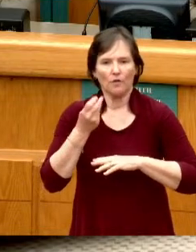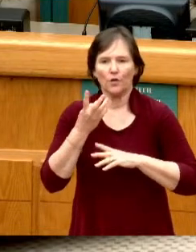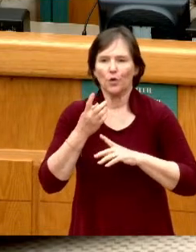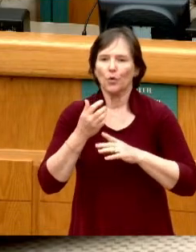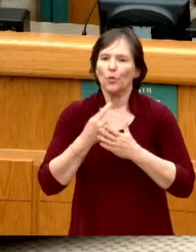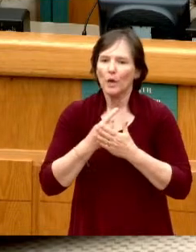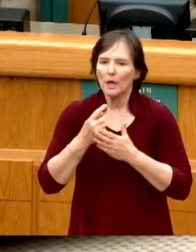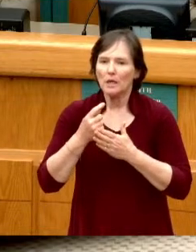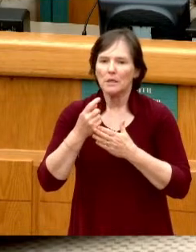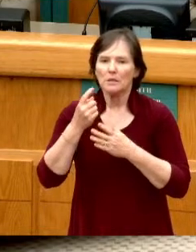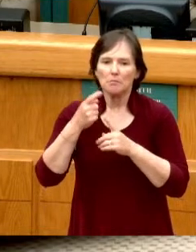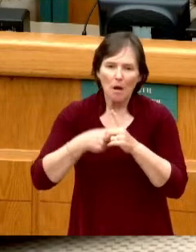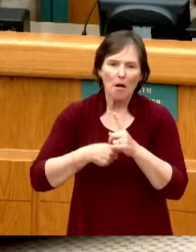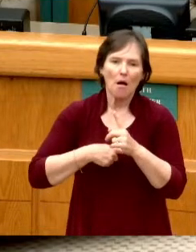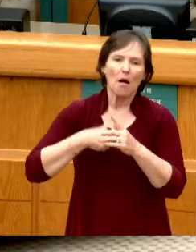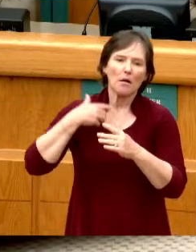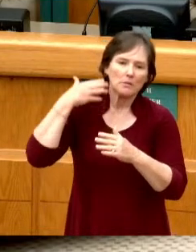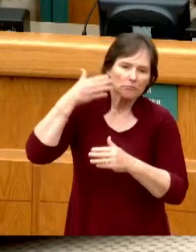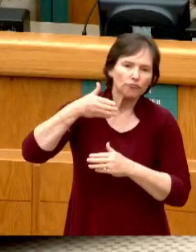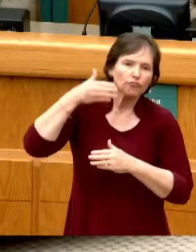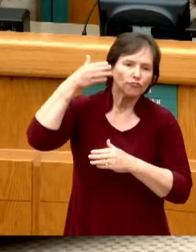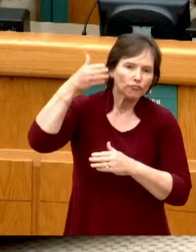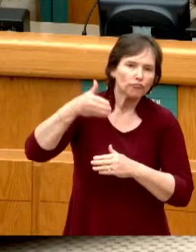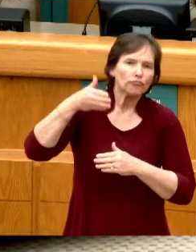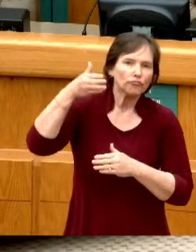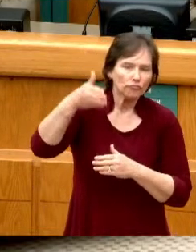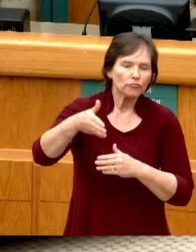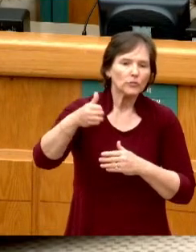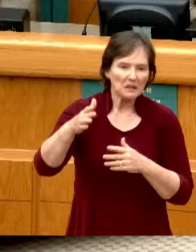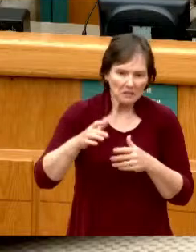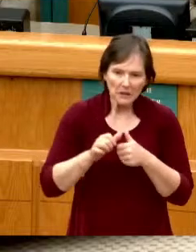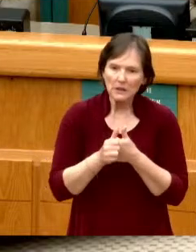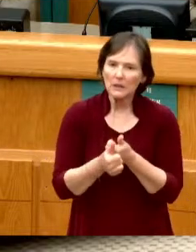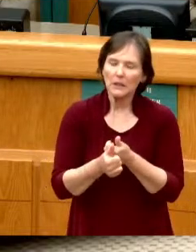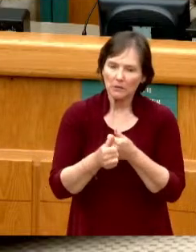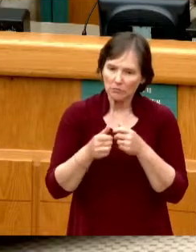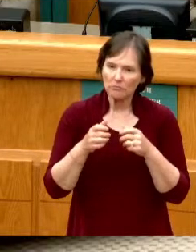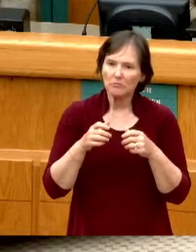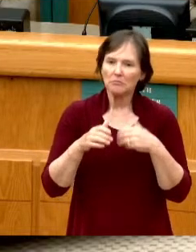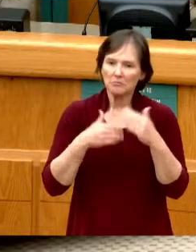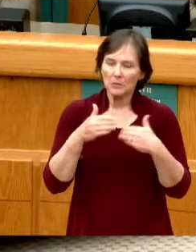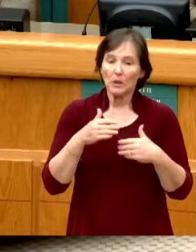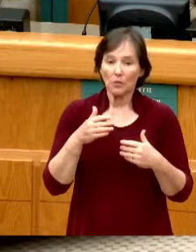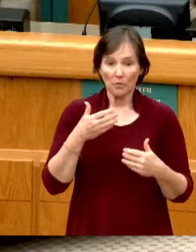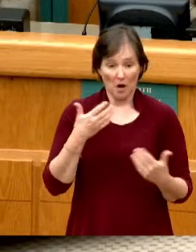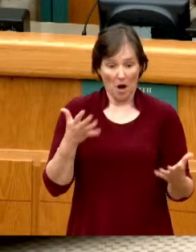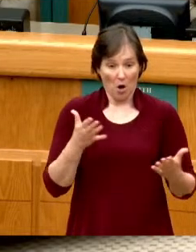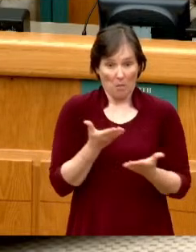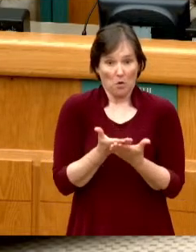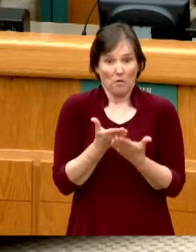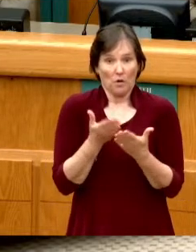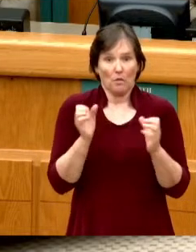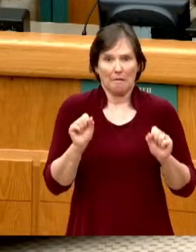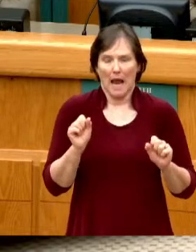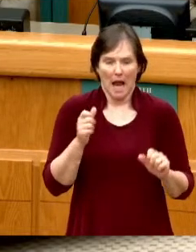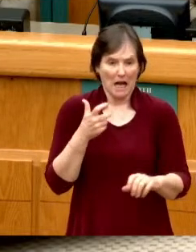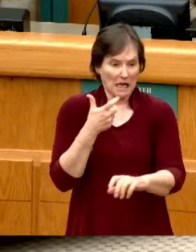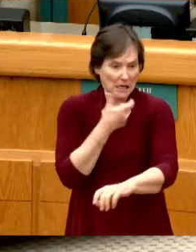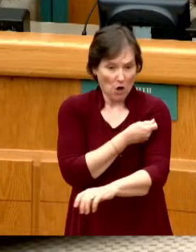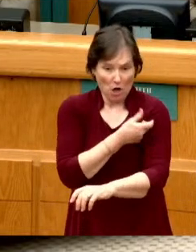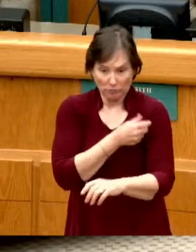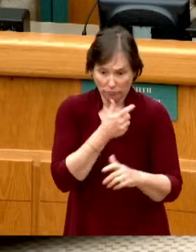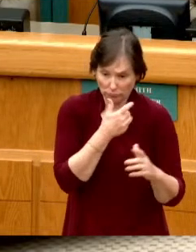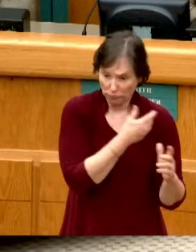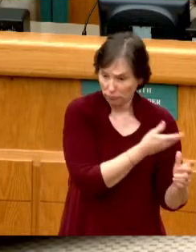months that lay ahead. We're proven that we can deliver. The state of Texas has recognized